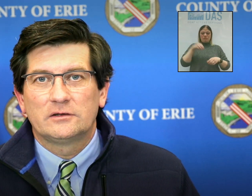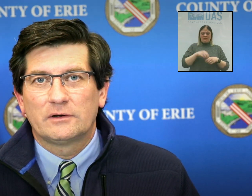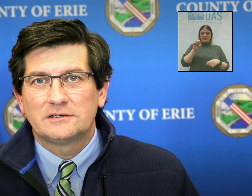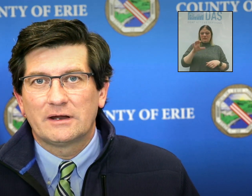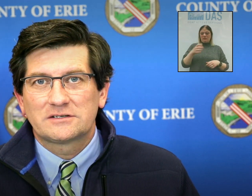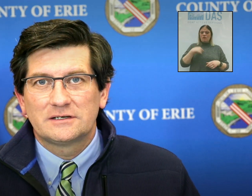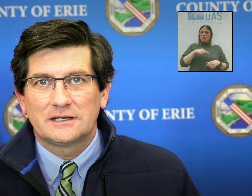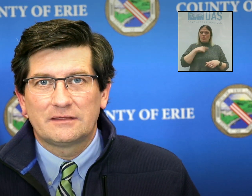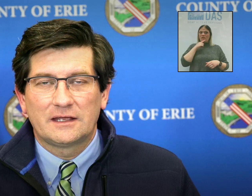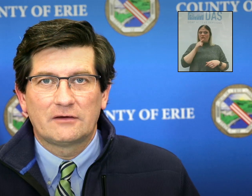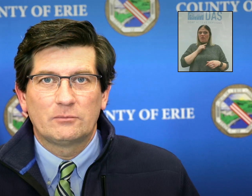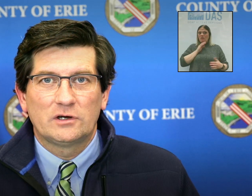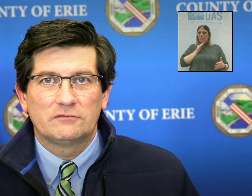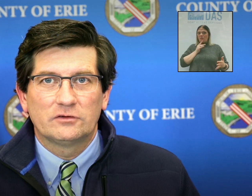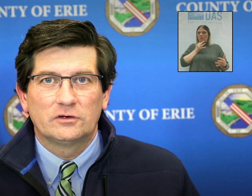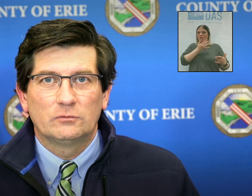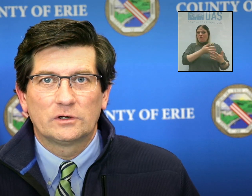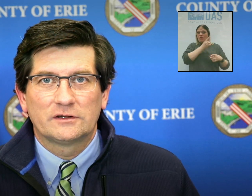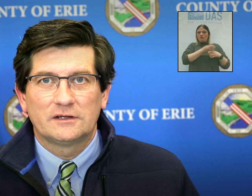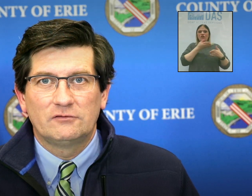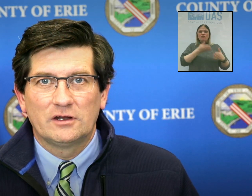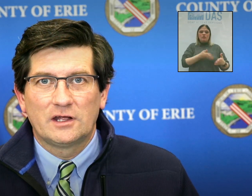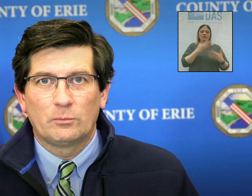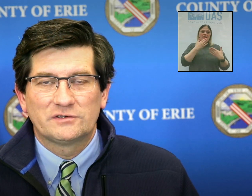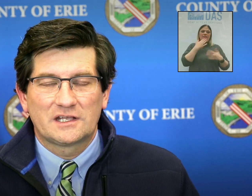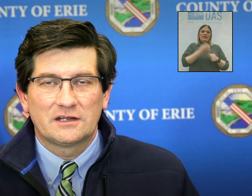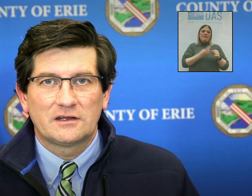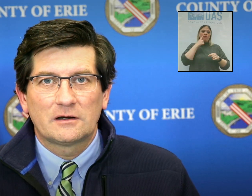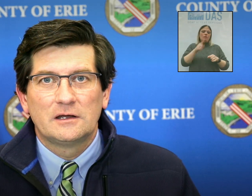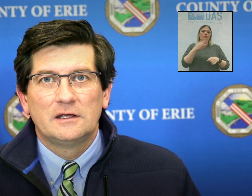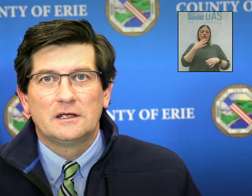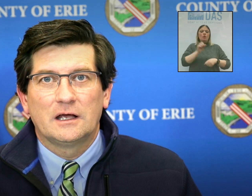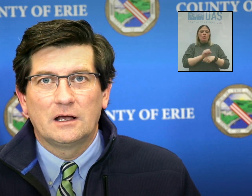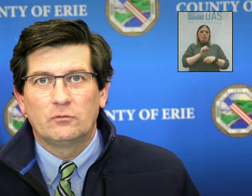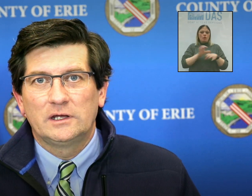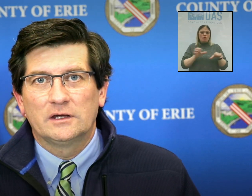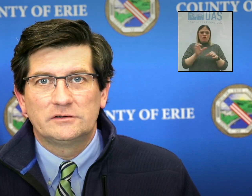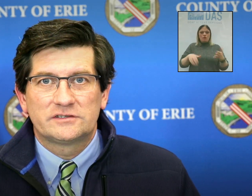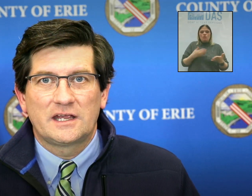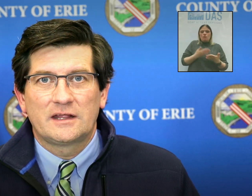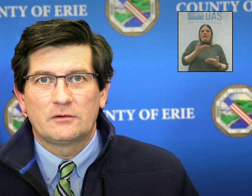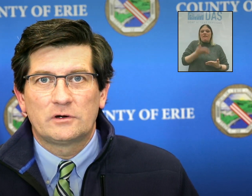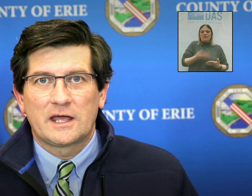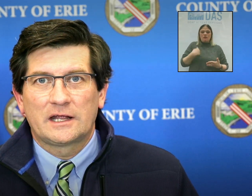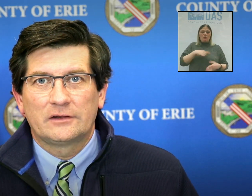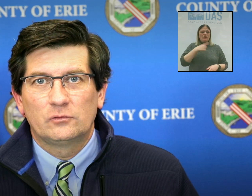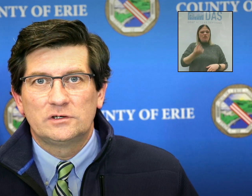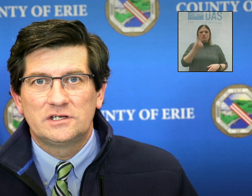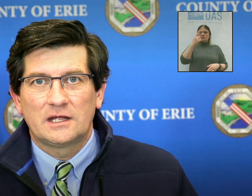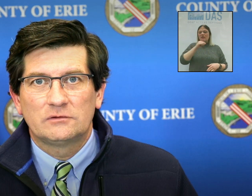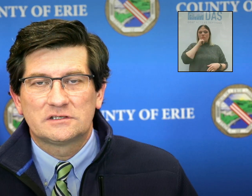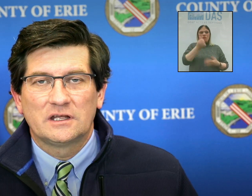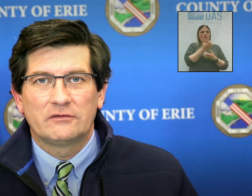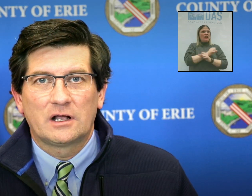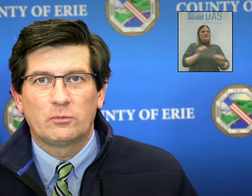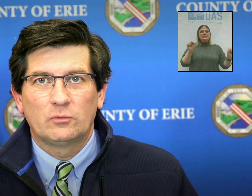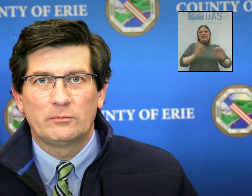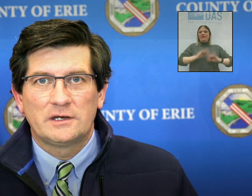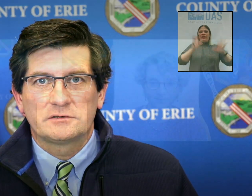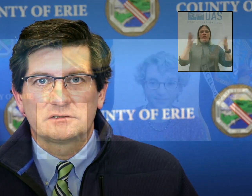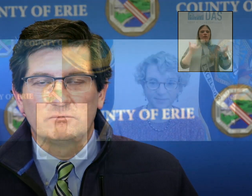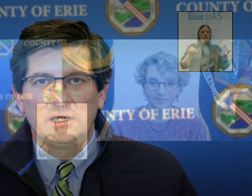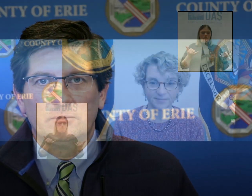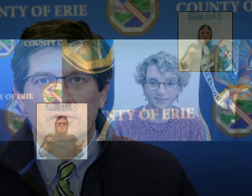are headed in the right direction. I thank everybody for the good work that they've done to help us get it there. We understand that we're not out of the woods yet. We still have a couple